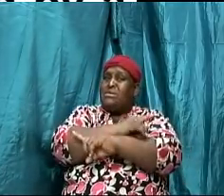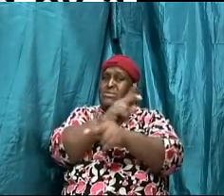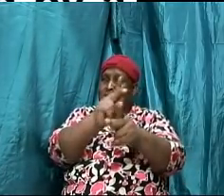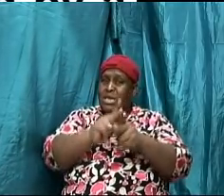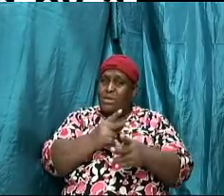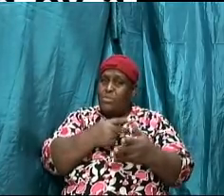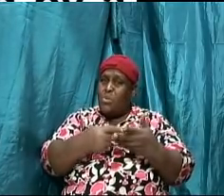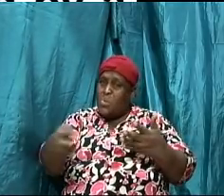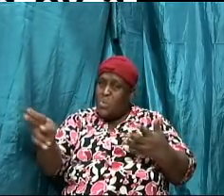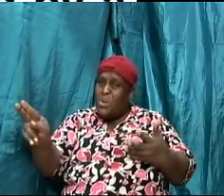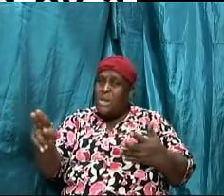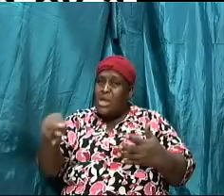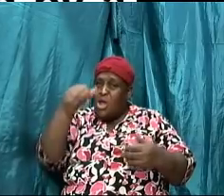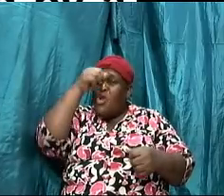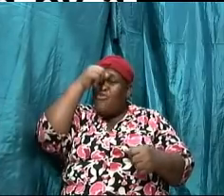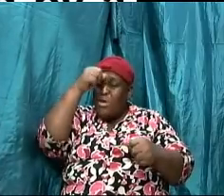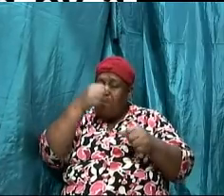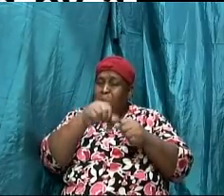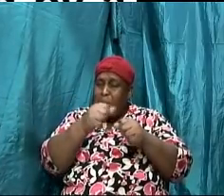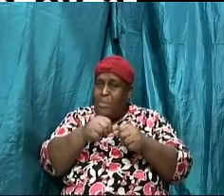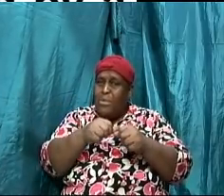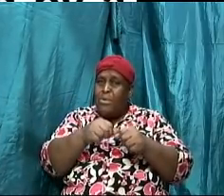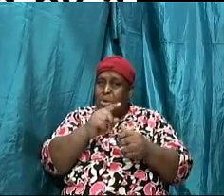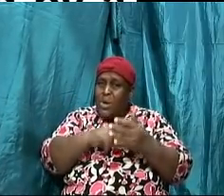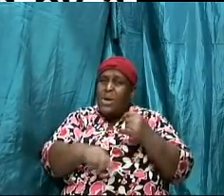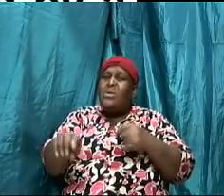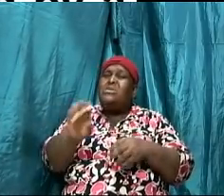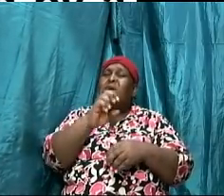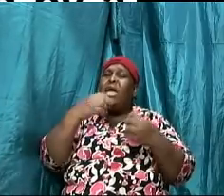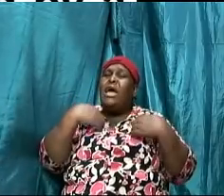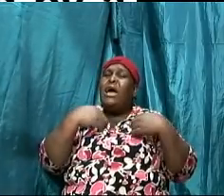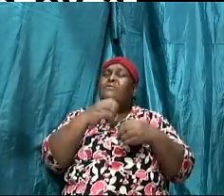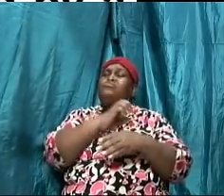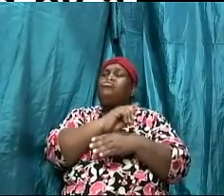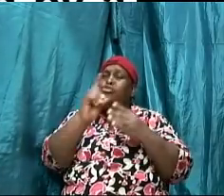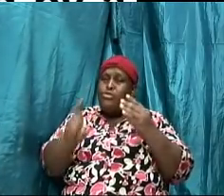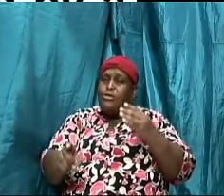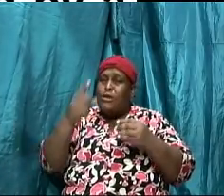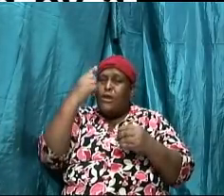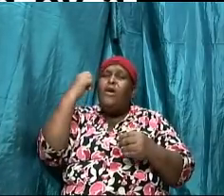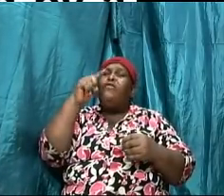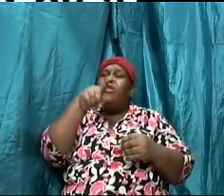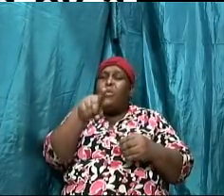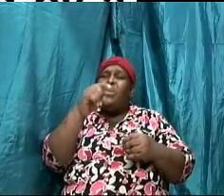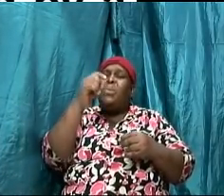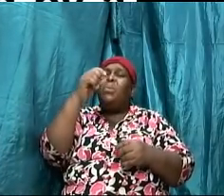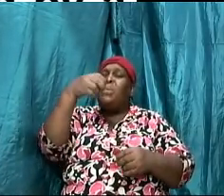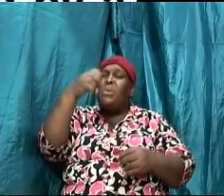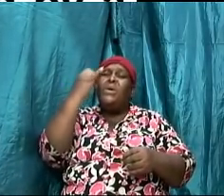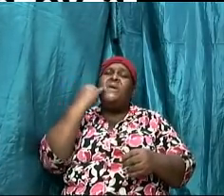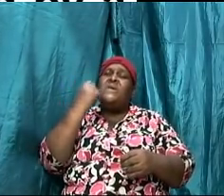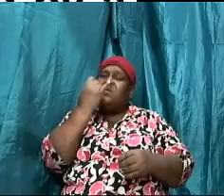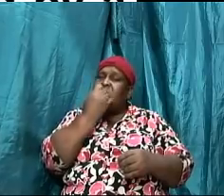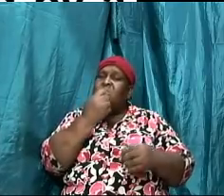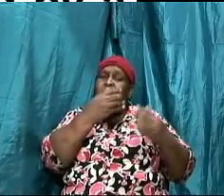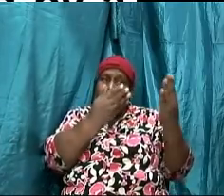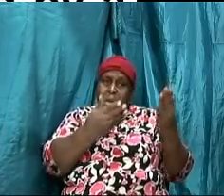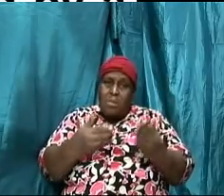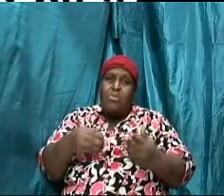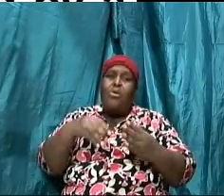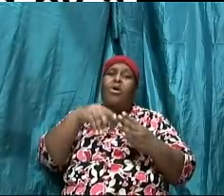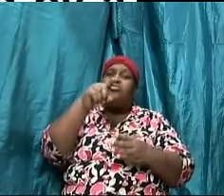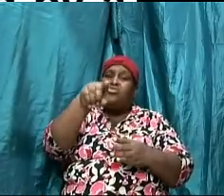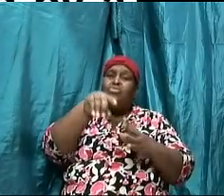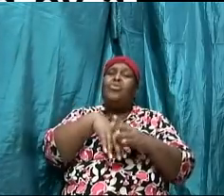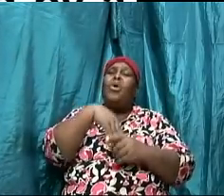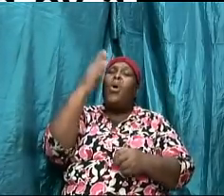of Egypt. Remember what I've done for you, Egypt. For you, Israel, sorry. I brought you out with a mighty hand and with a stretched